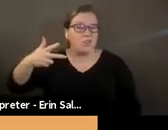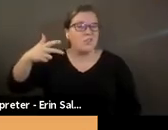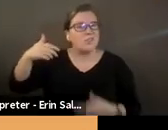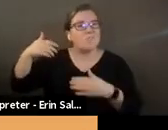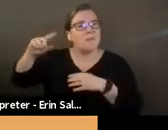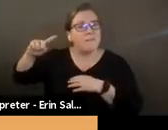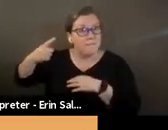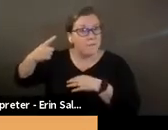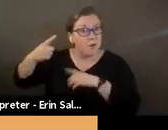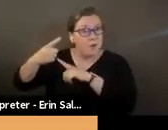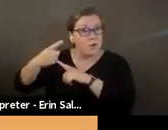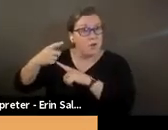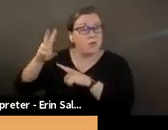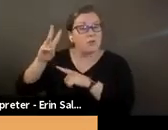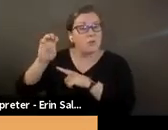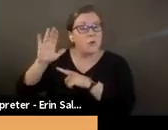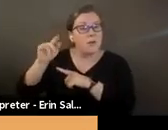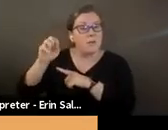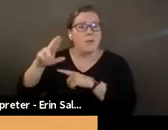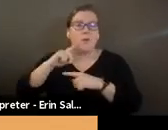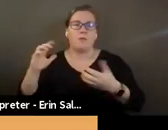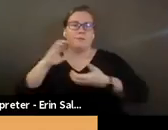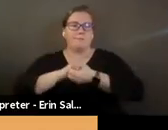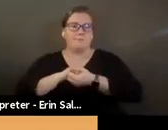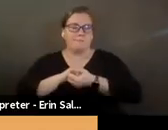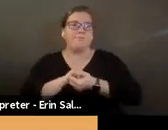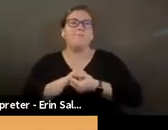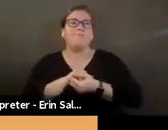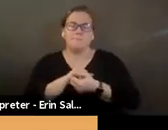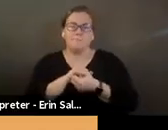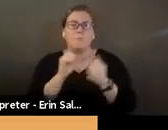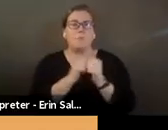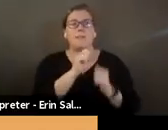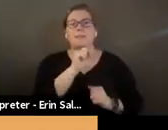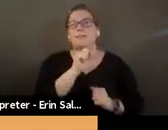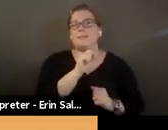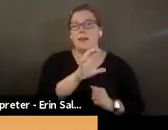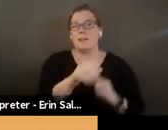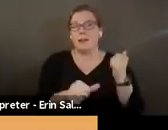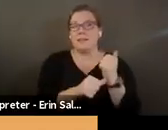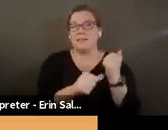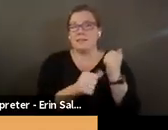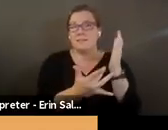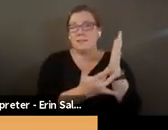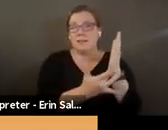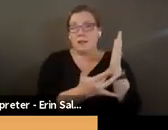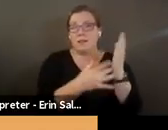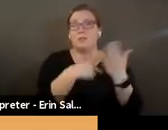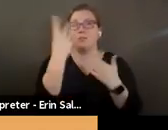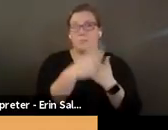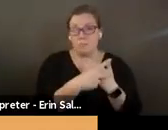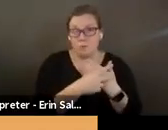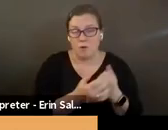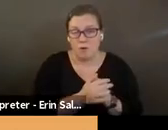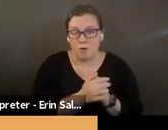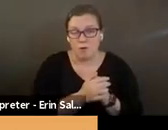And the first was a joint webinar with the South Carolina Assistive Technology Program